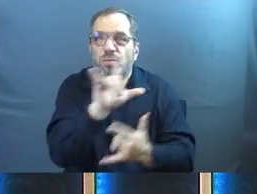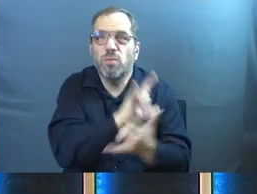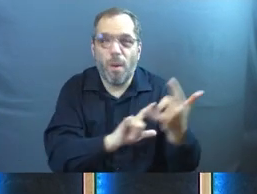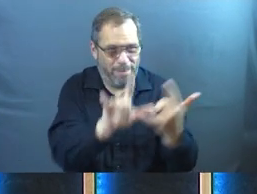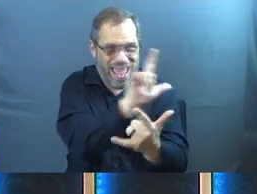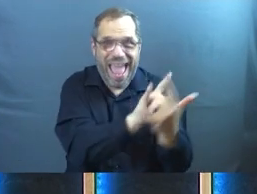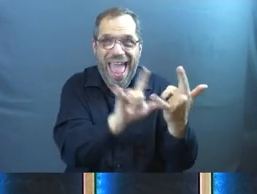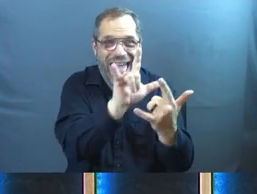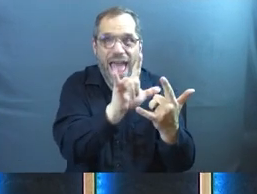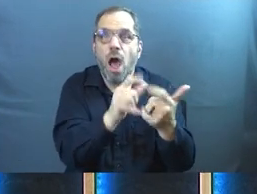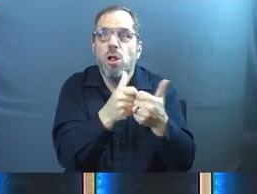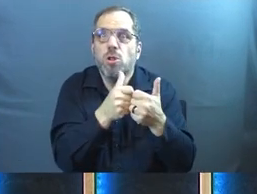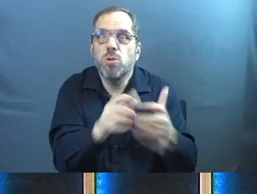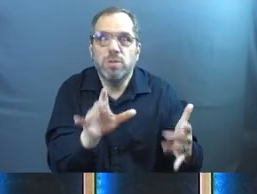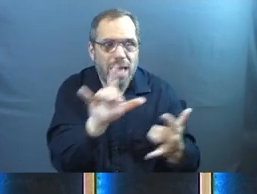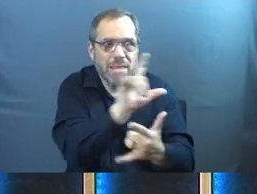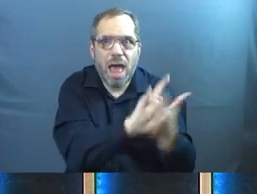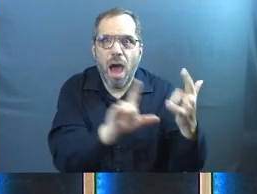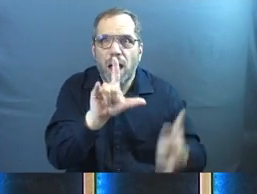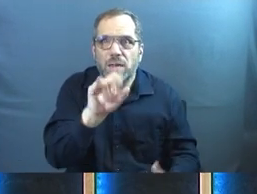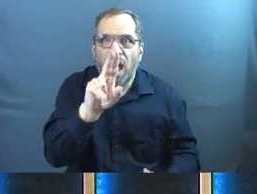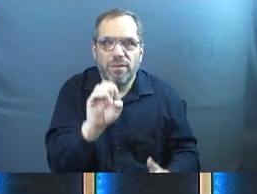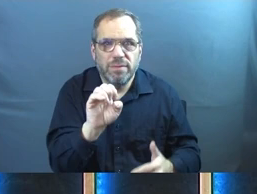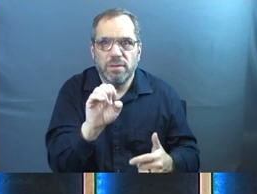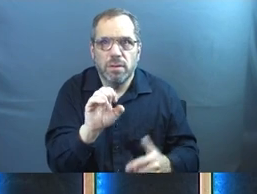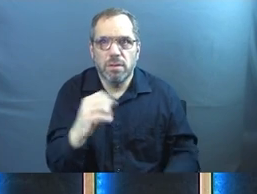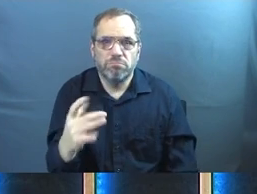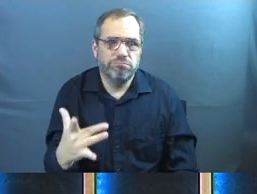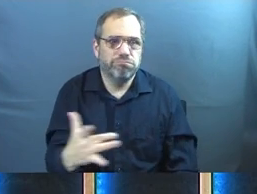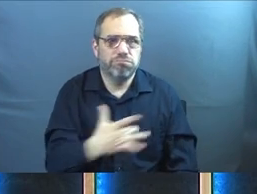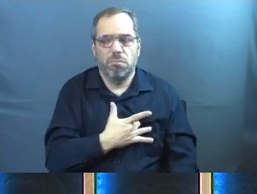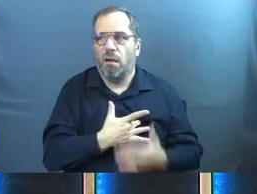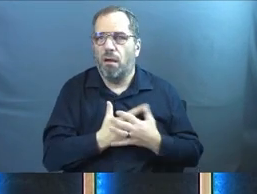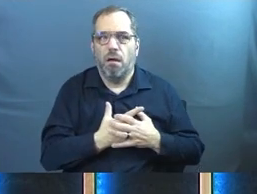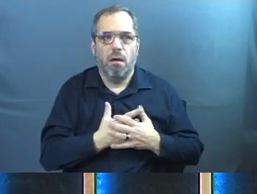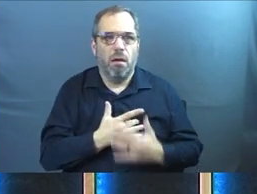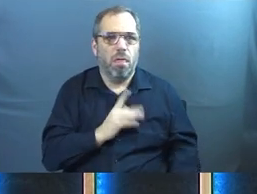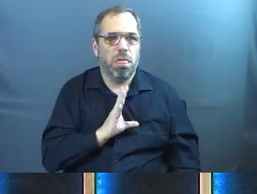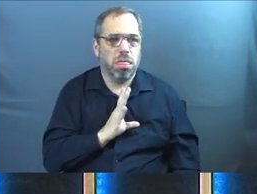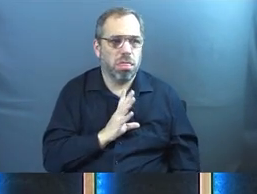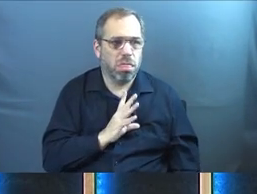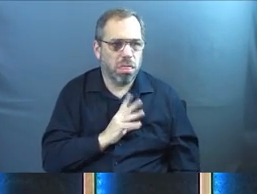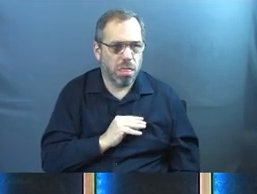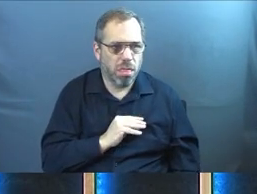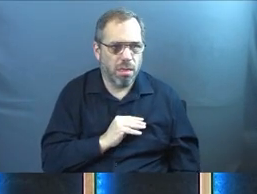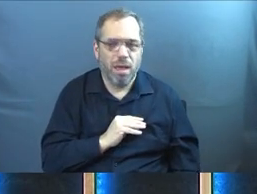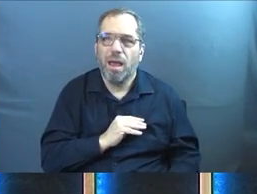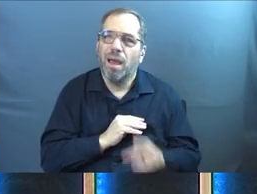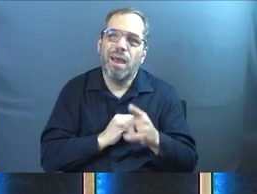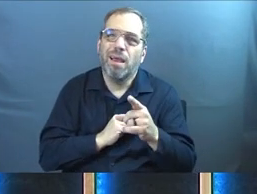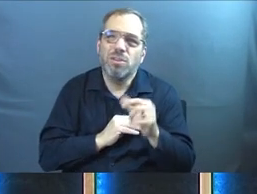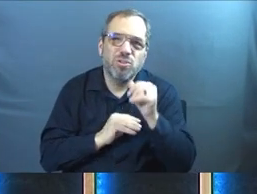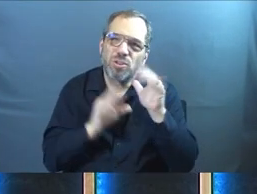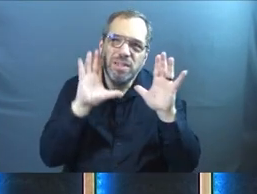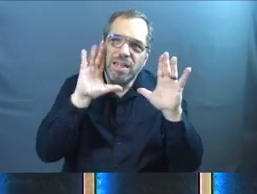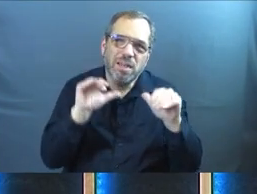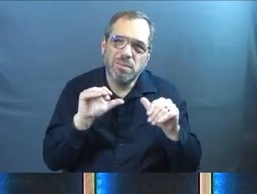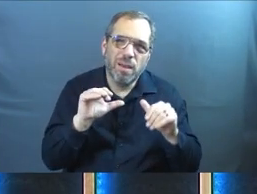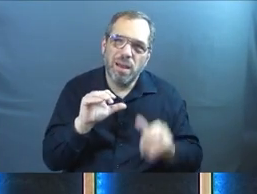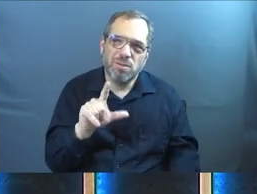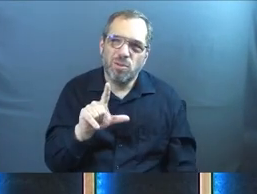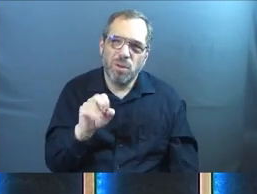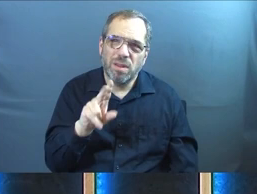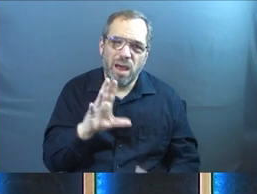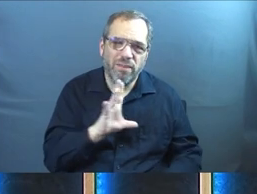romance. The shock of losing love can sink you. Some of you just never expected love to